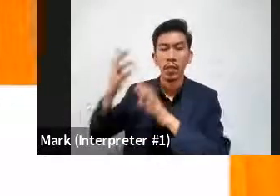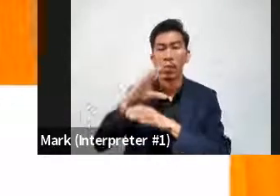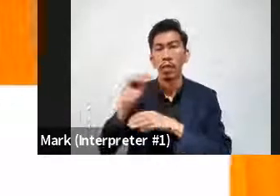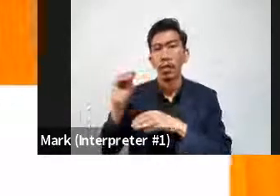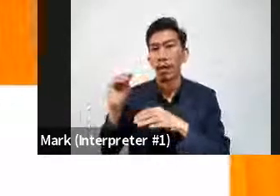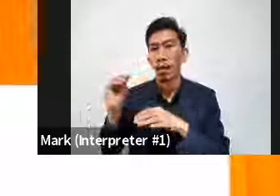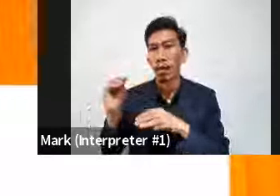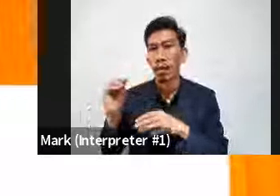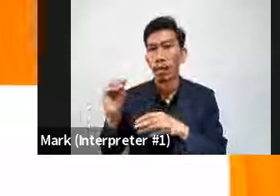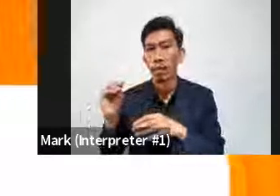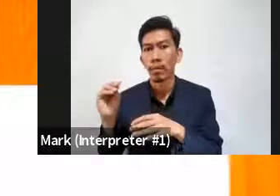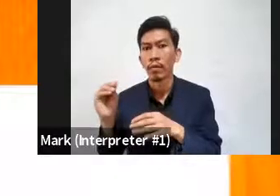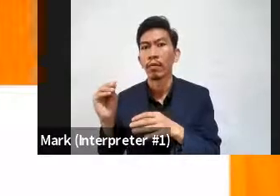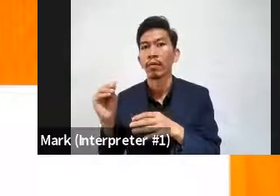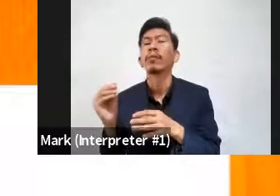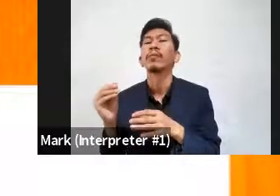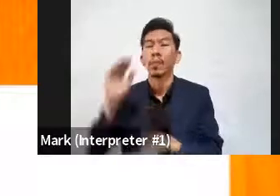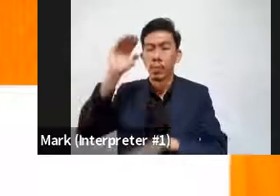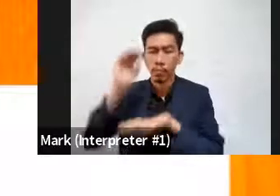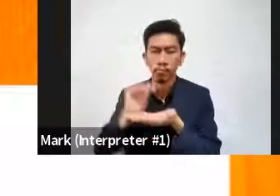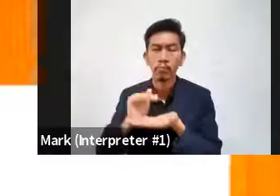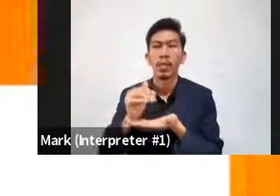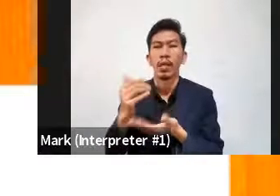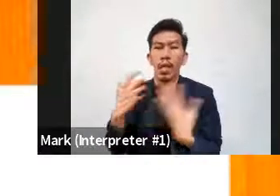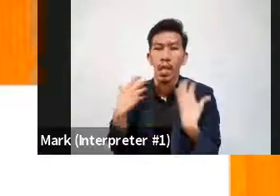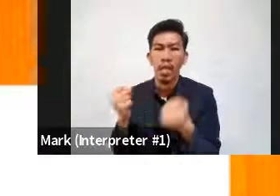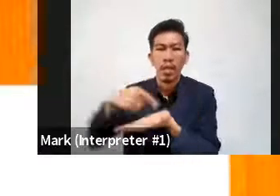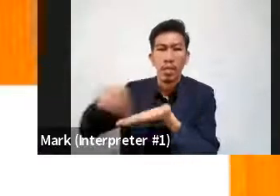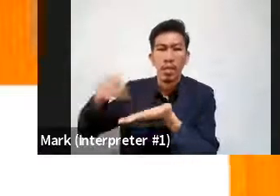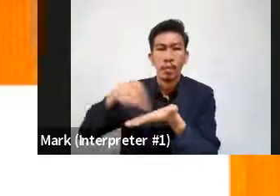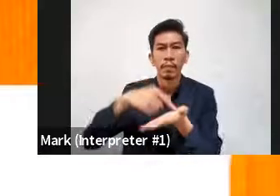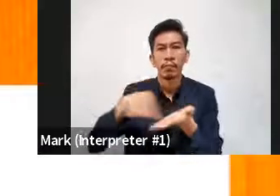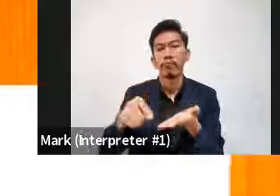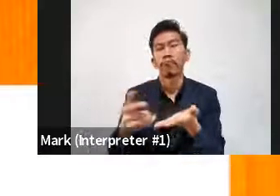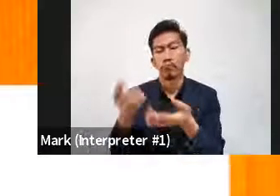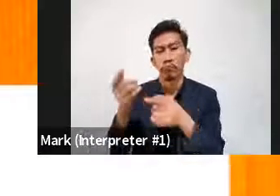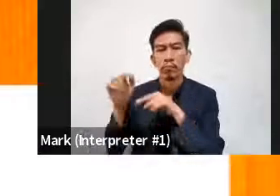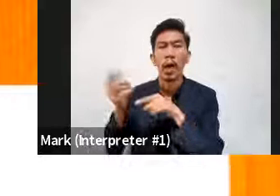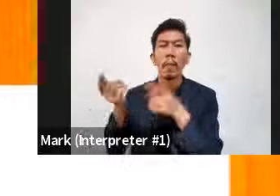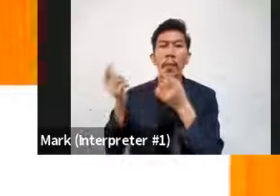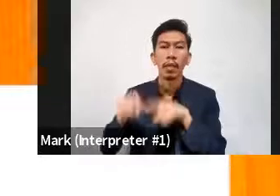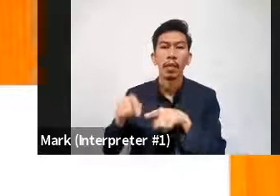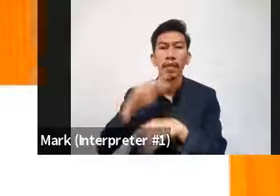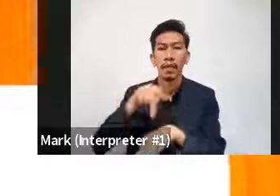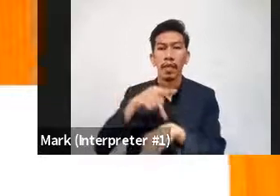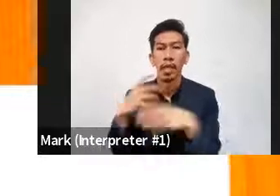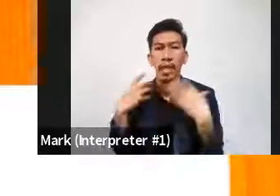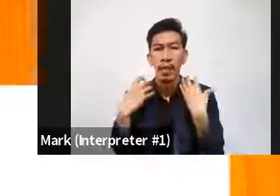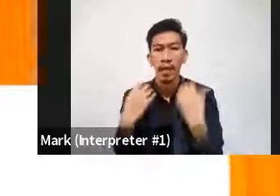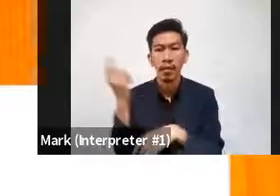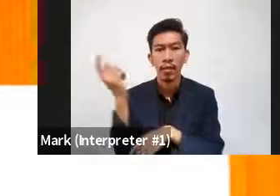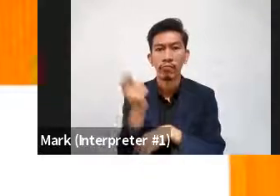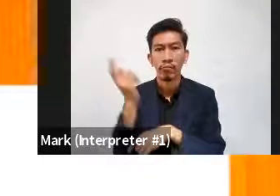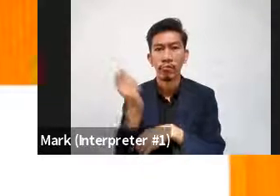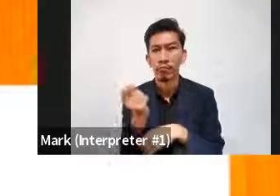impoverishing health expenditures. At the time, PhilHealth insurance was at case rate